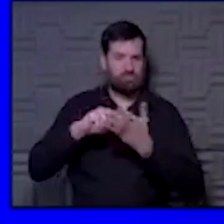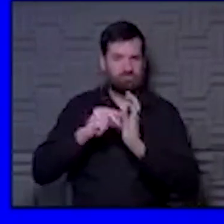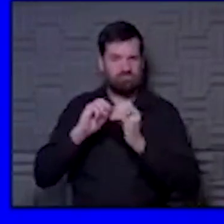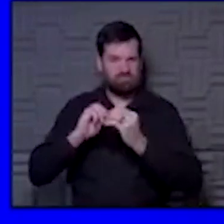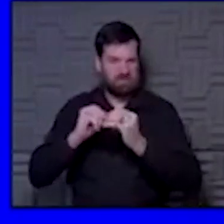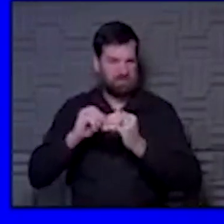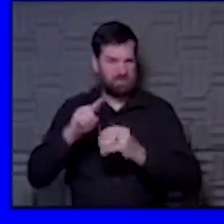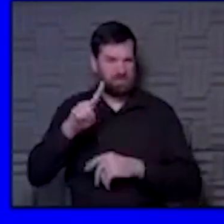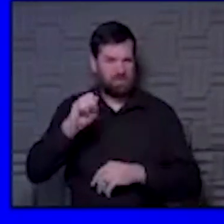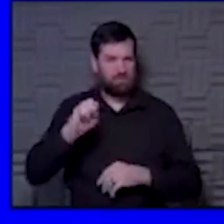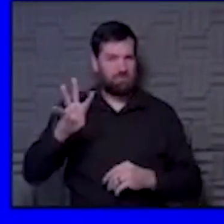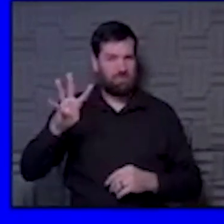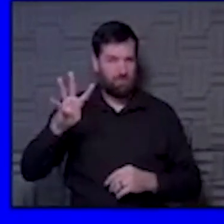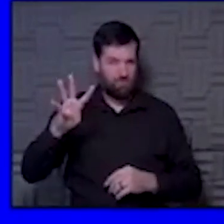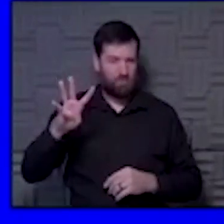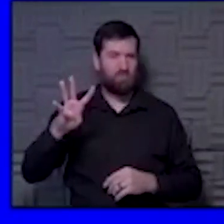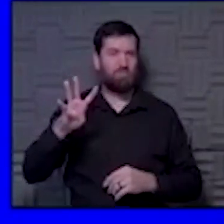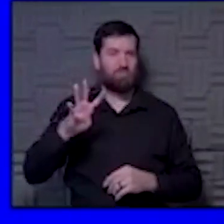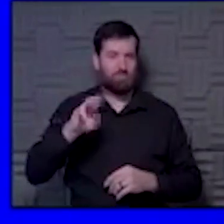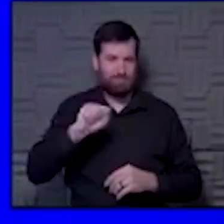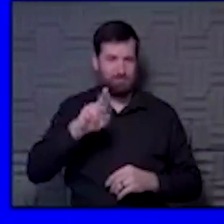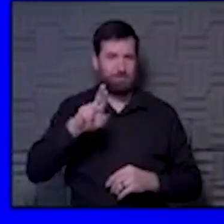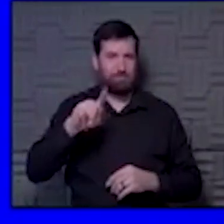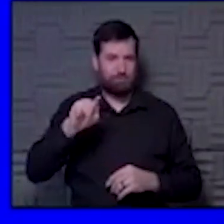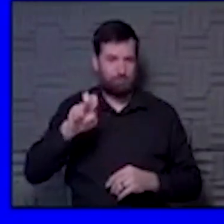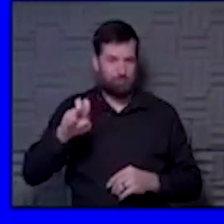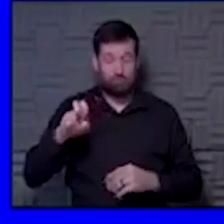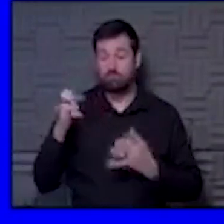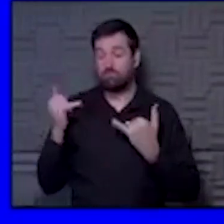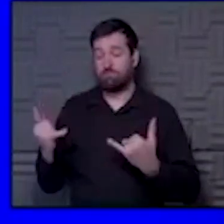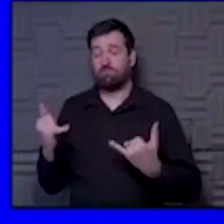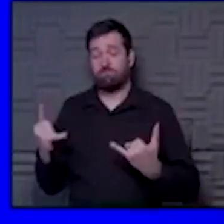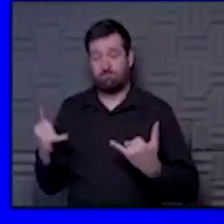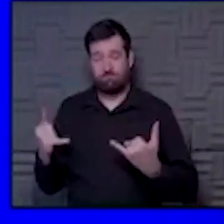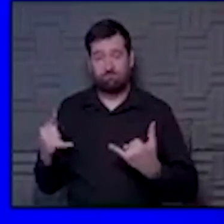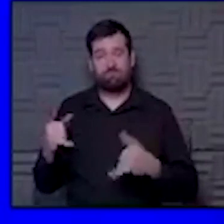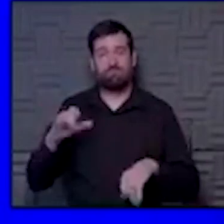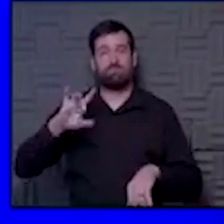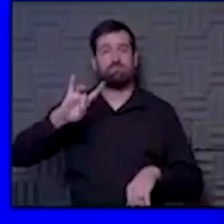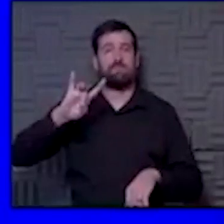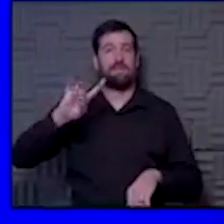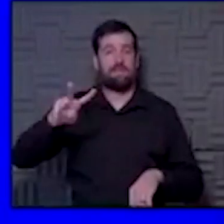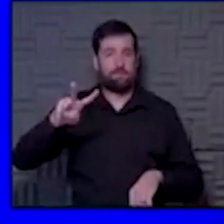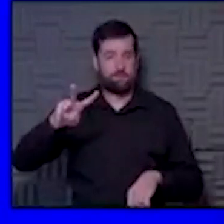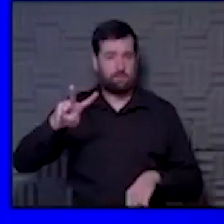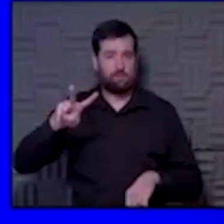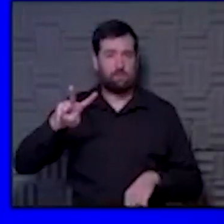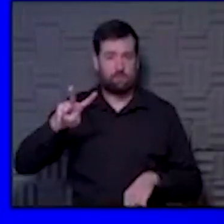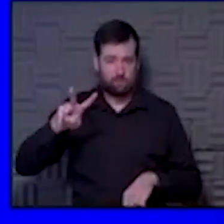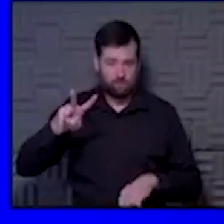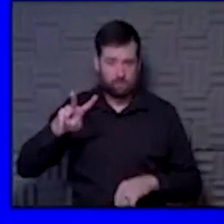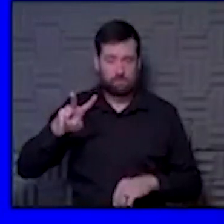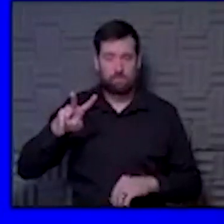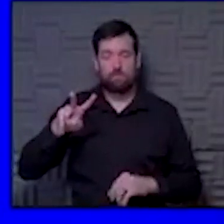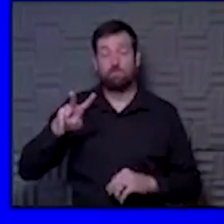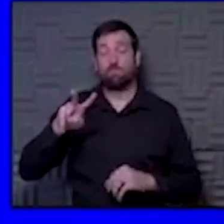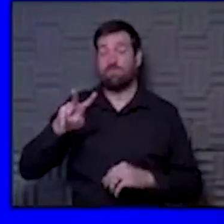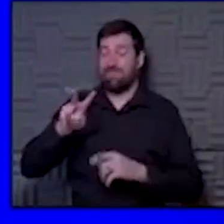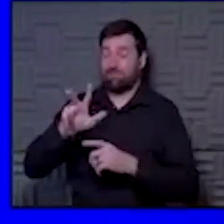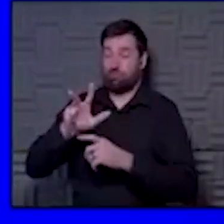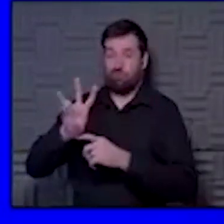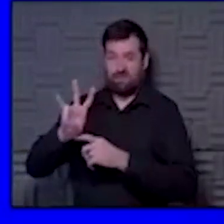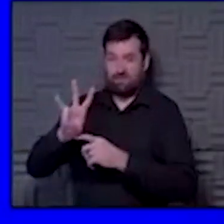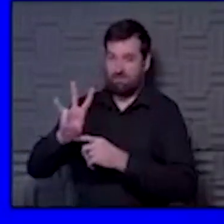was 104 that we topped out at for acutes. Right now we have 82 acute infections, 37